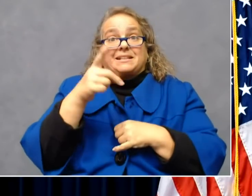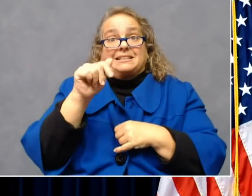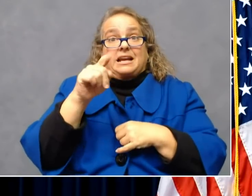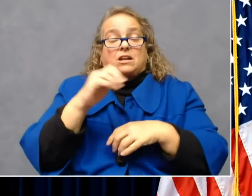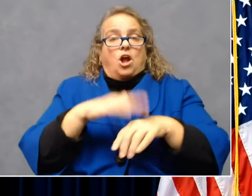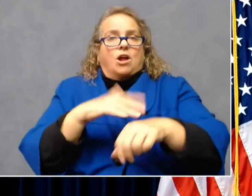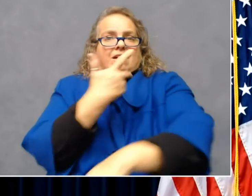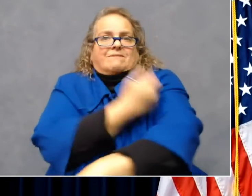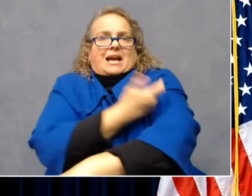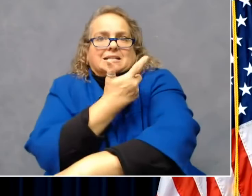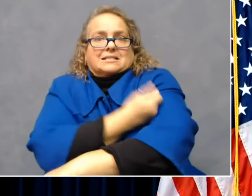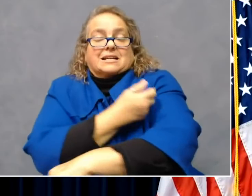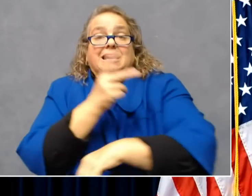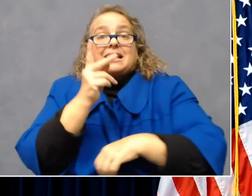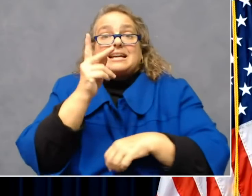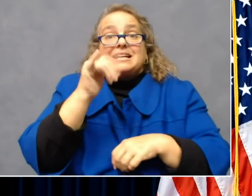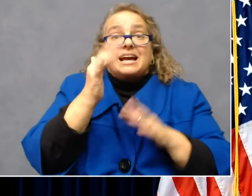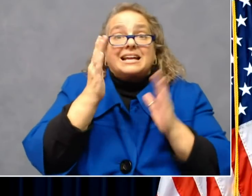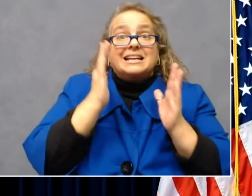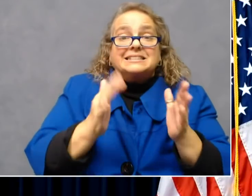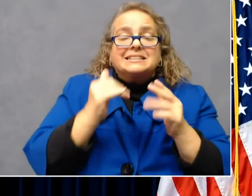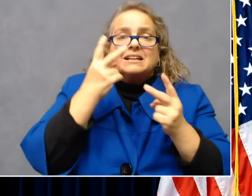Kentuckians can visit